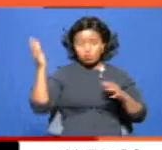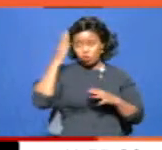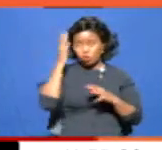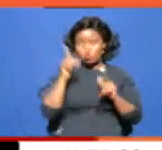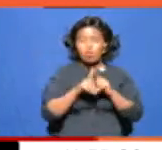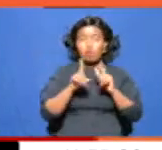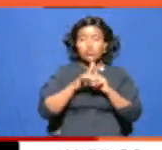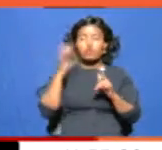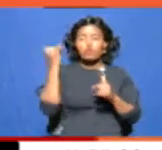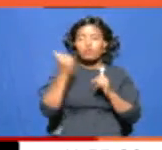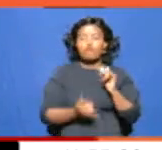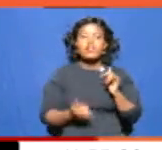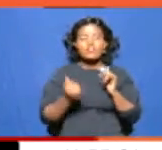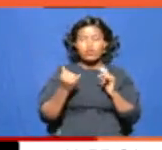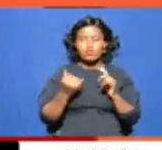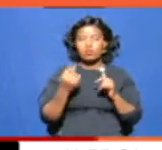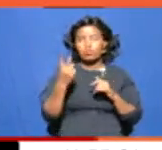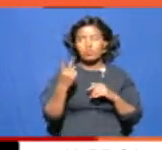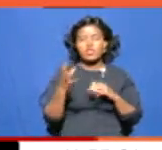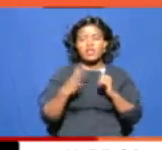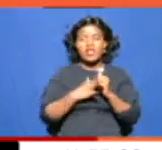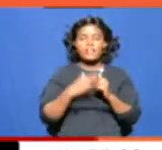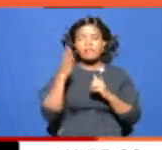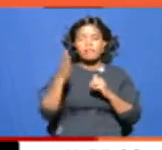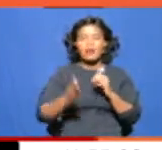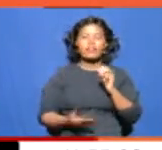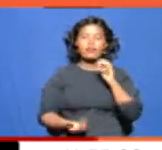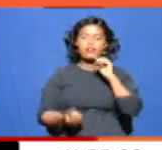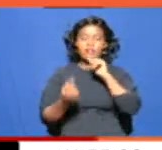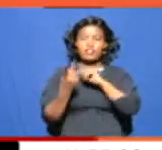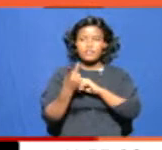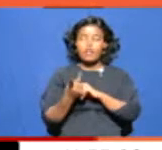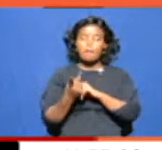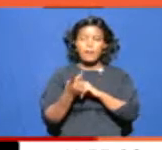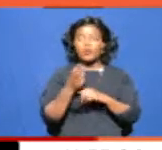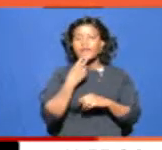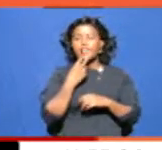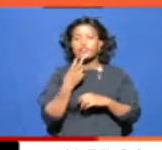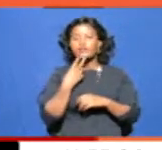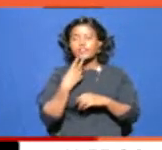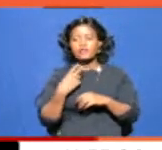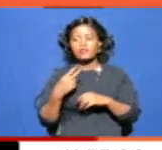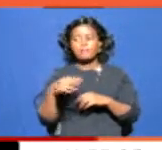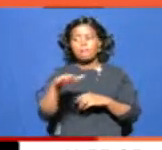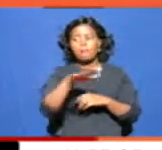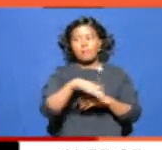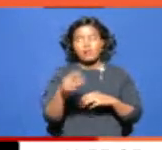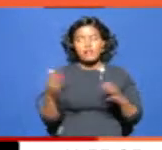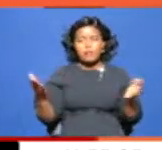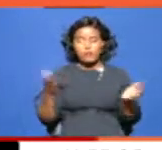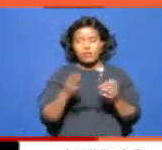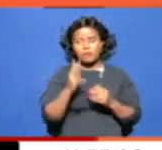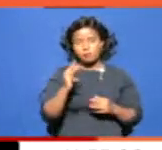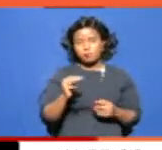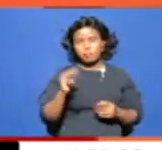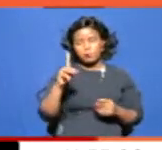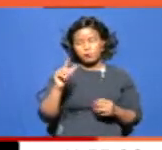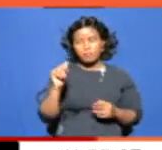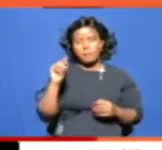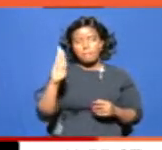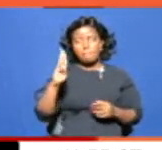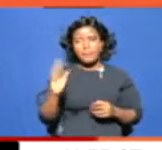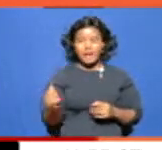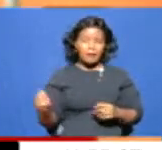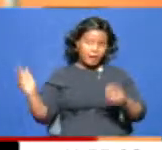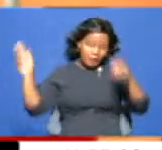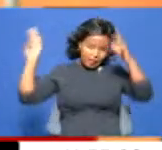the 28th of December, which will be, I think, on a Tuesday at Samitsi grounds, Malava constituency, Kakamega County.